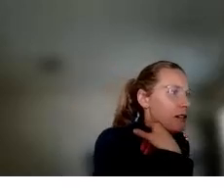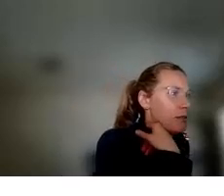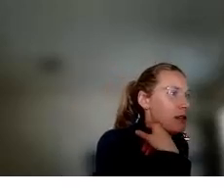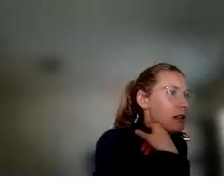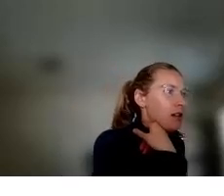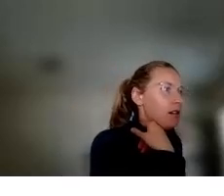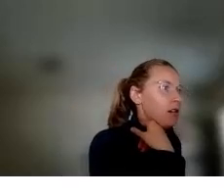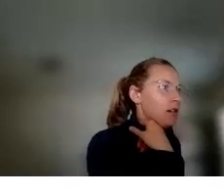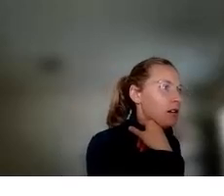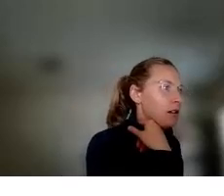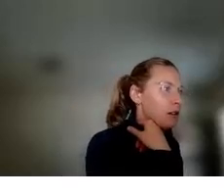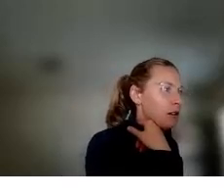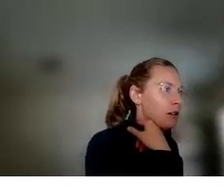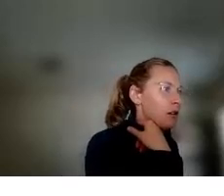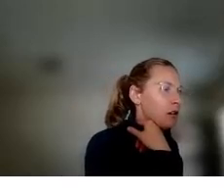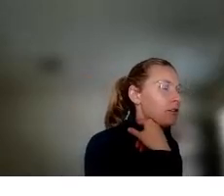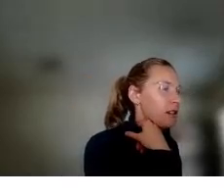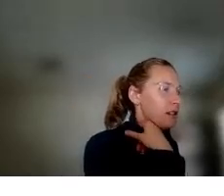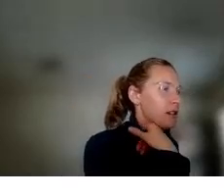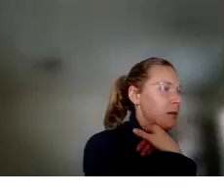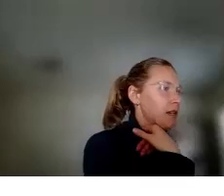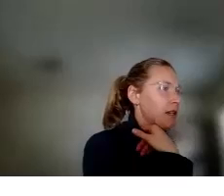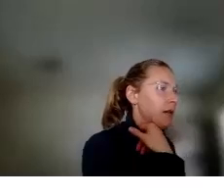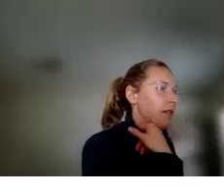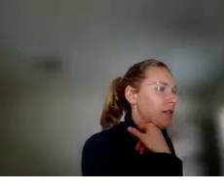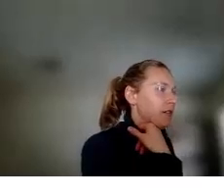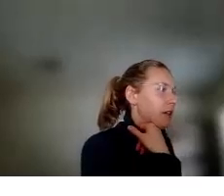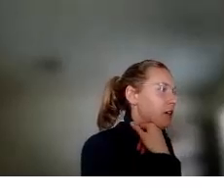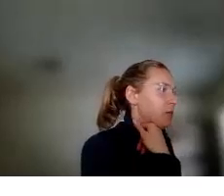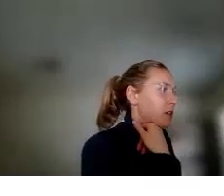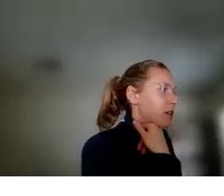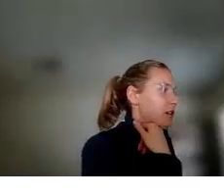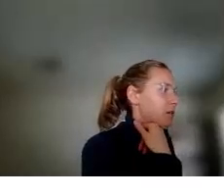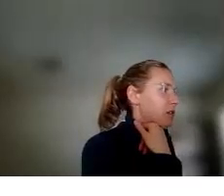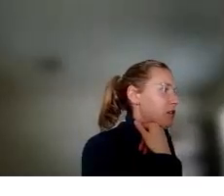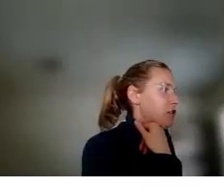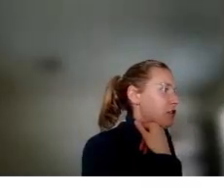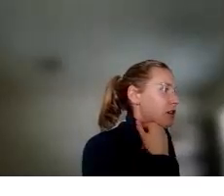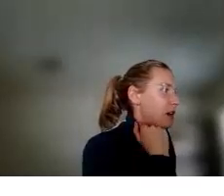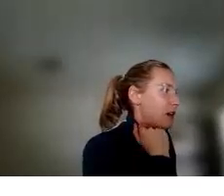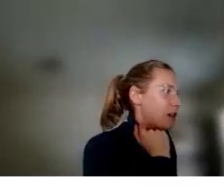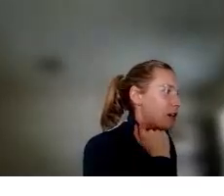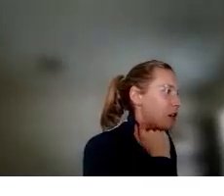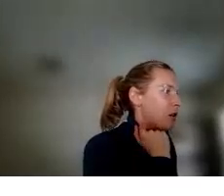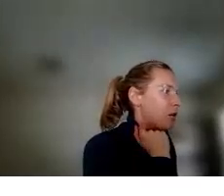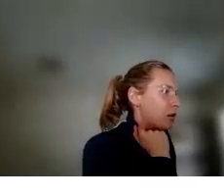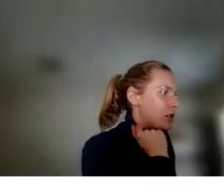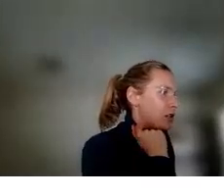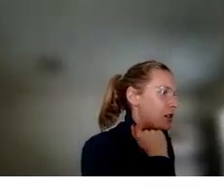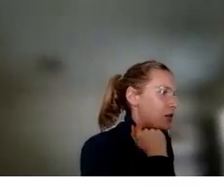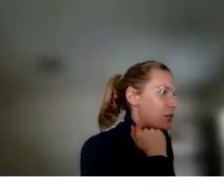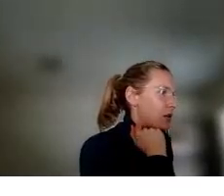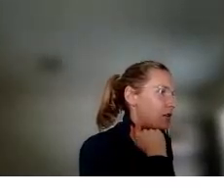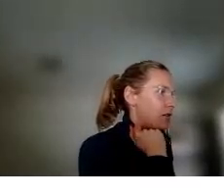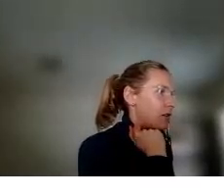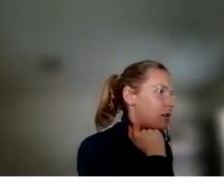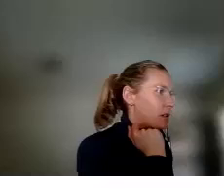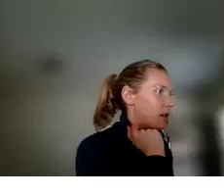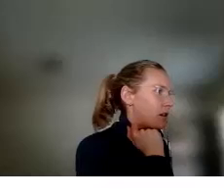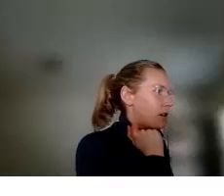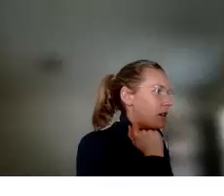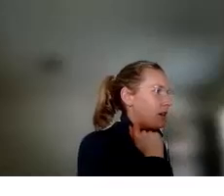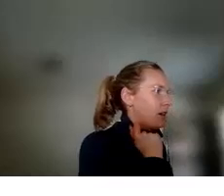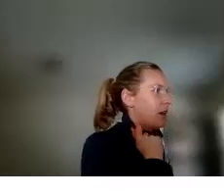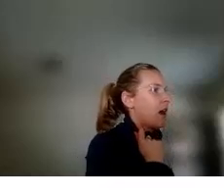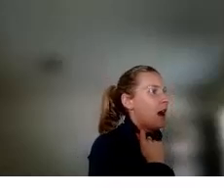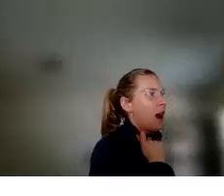question is, how does this mean, or does this mean now we have different HMA documentation guide or continue to put info